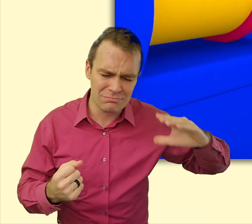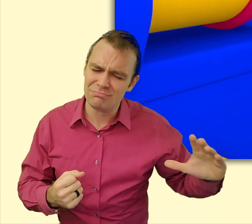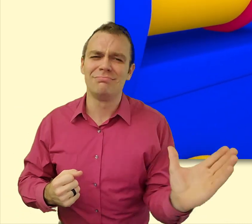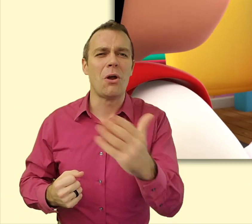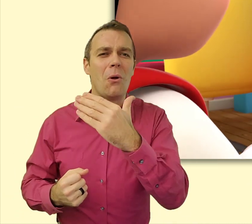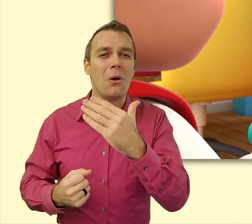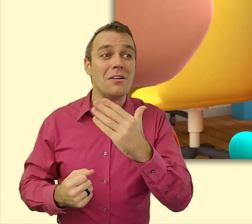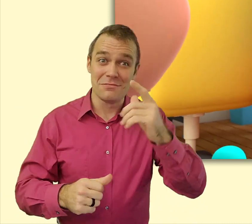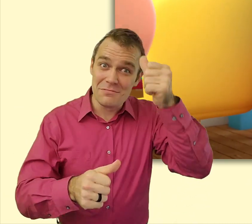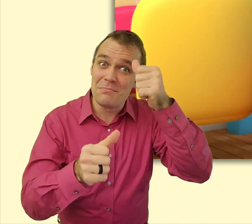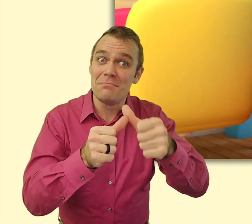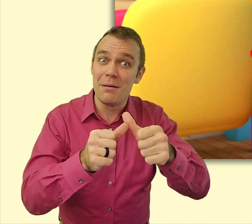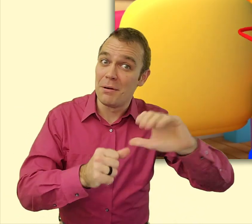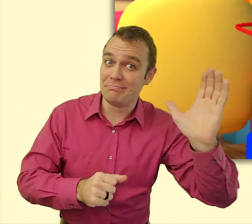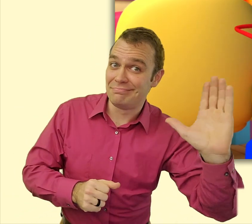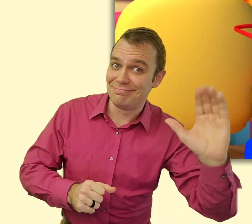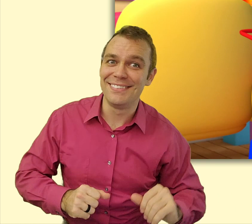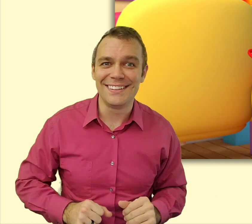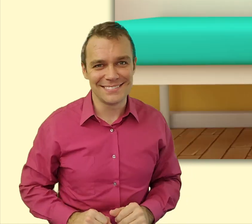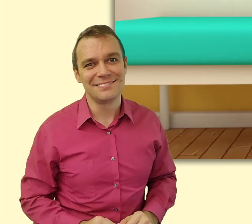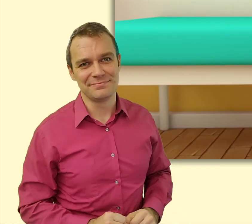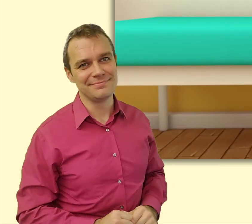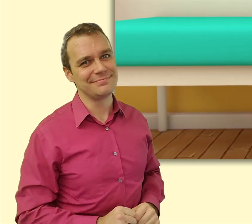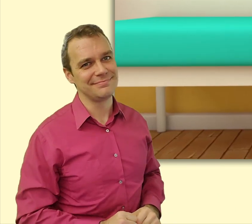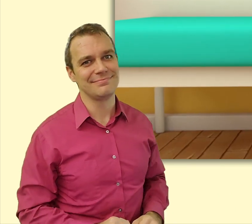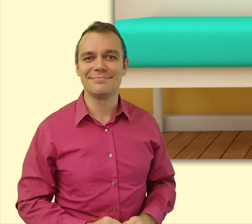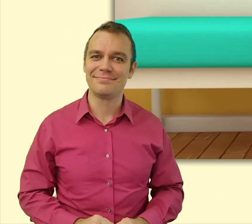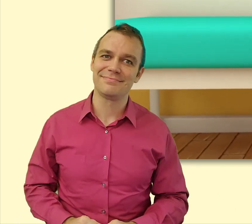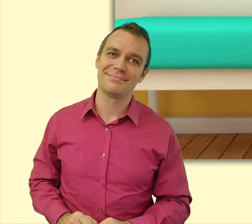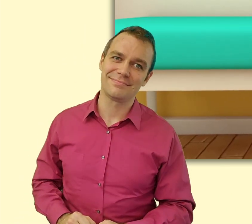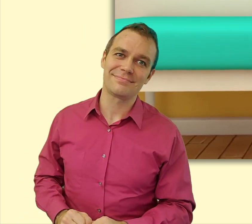go home. Don't forget to say goodbye.